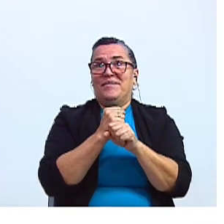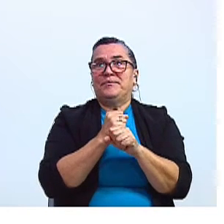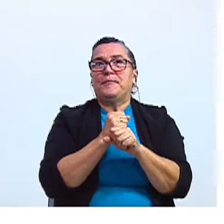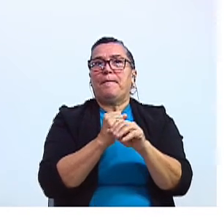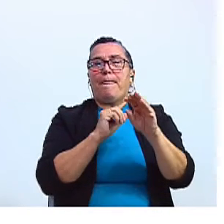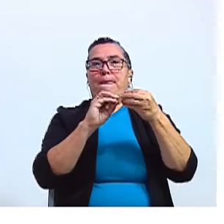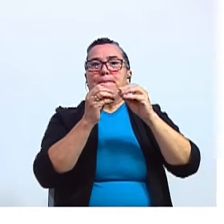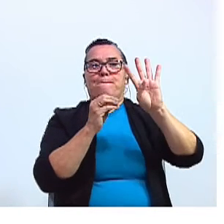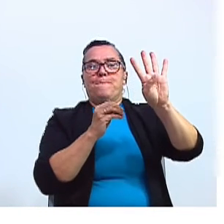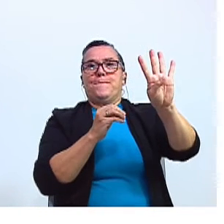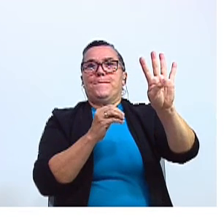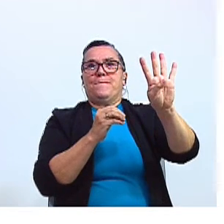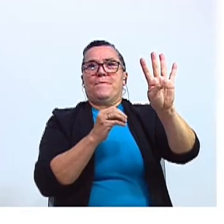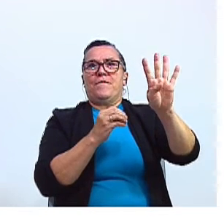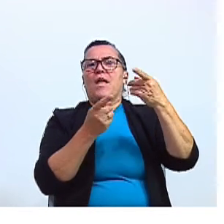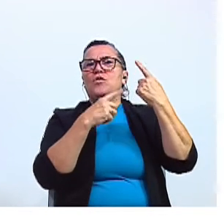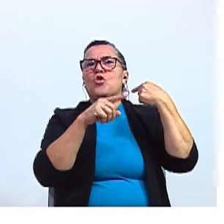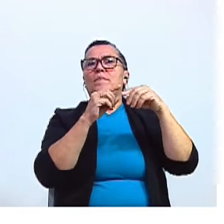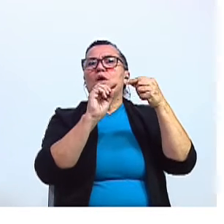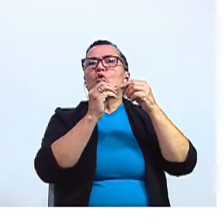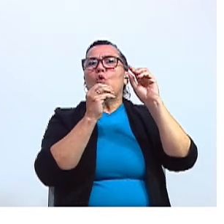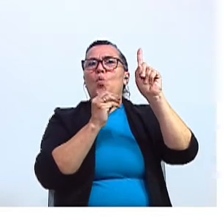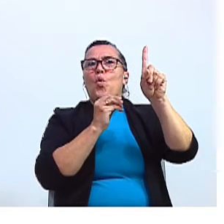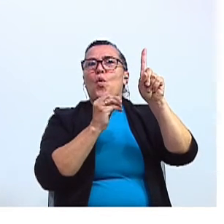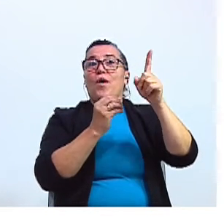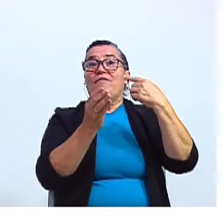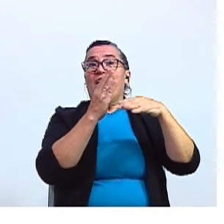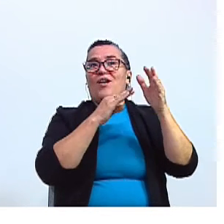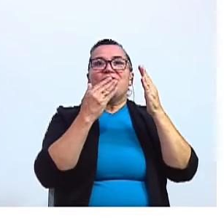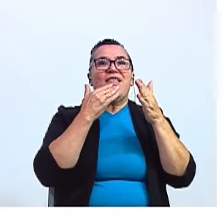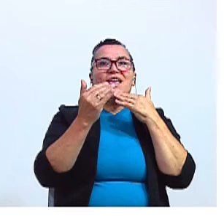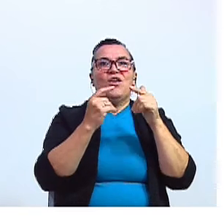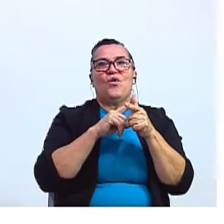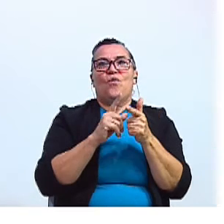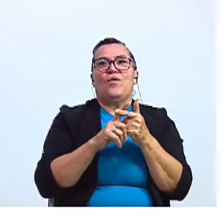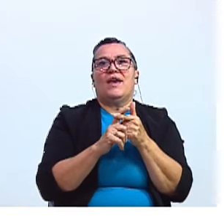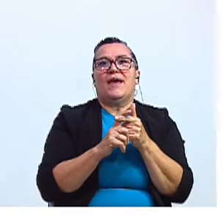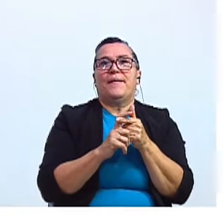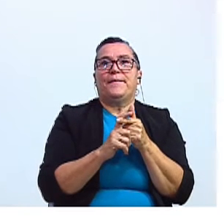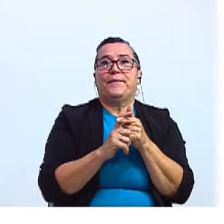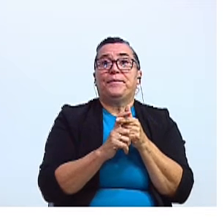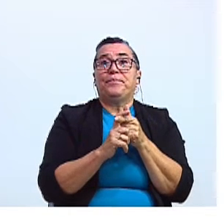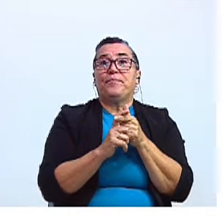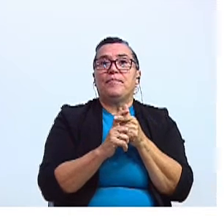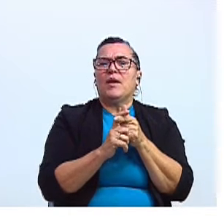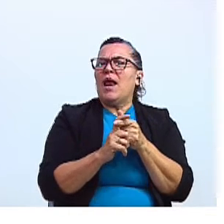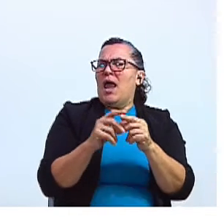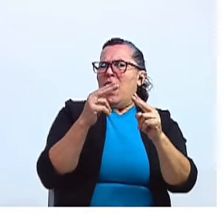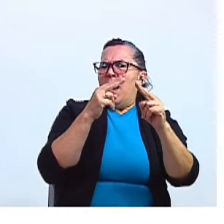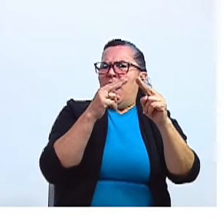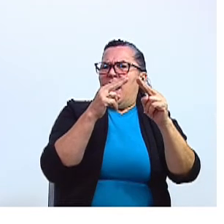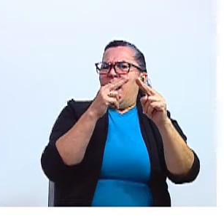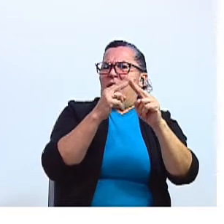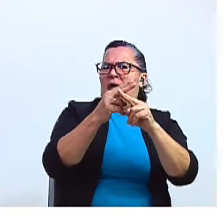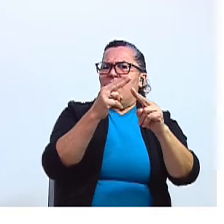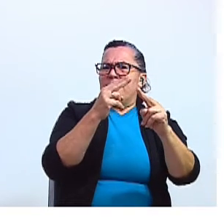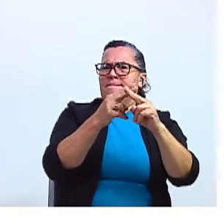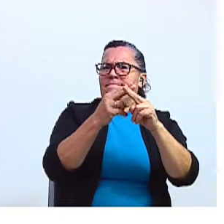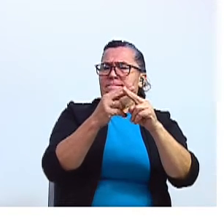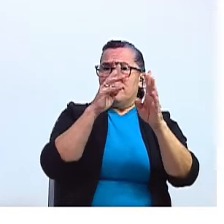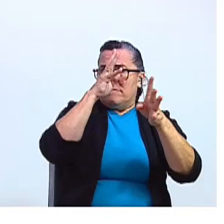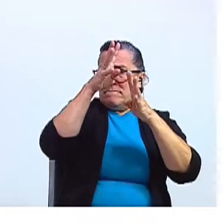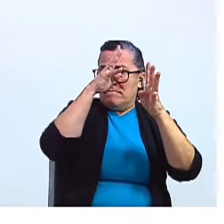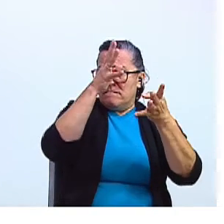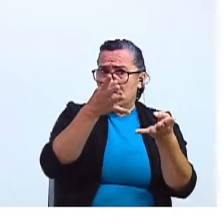family. So let's go back to question number 1, please. Thank you. Okay, what is the name of the